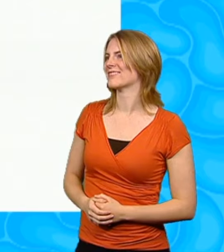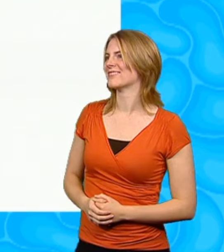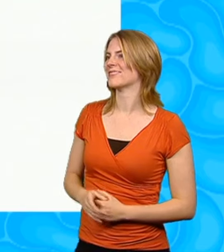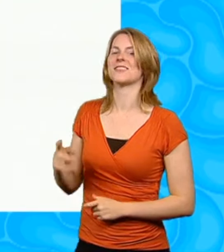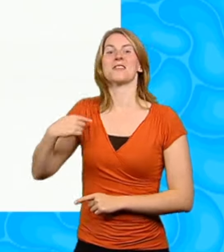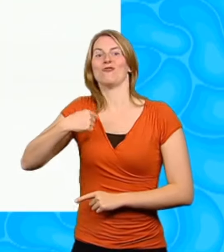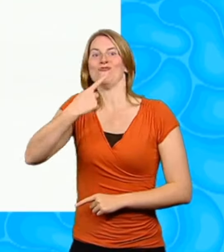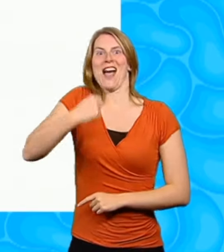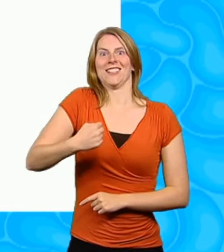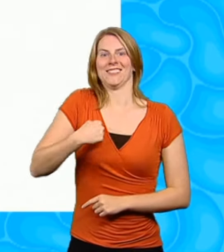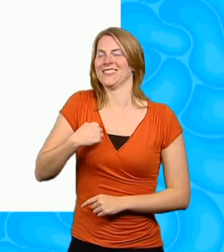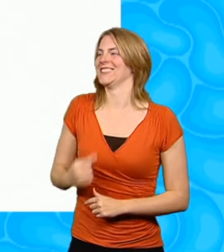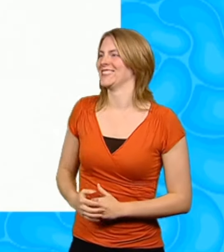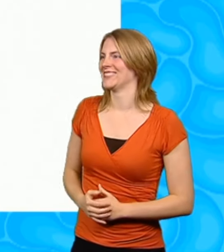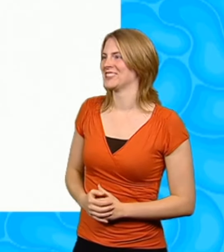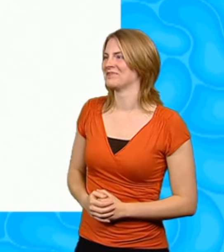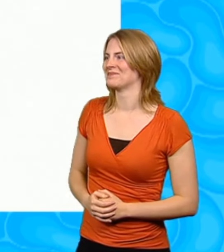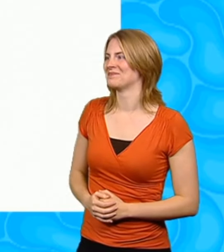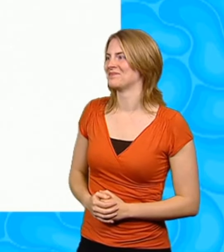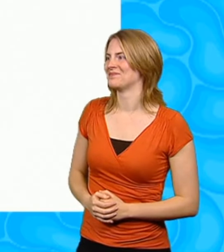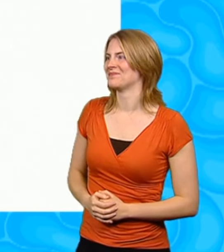I'm ready.